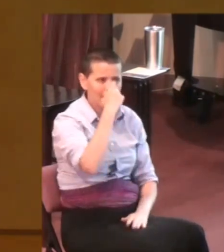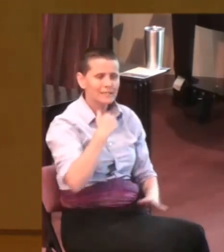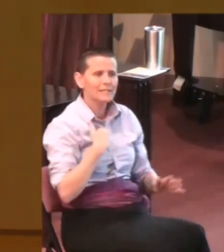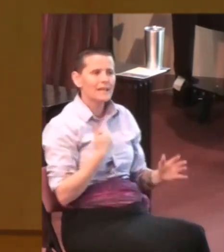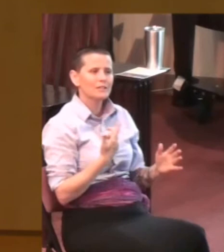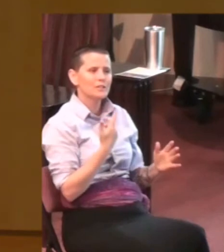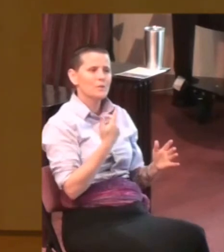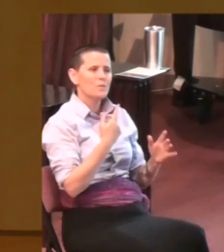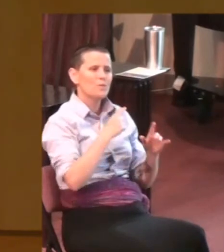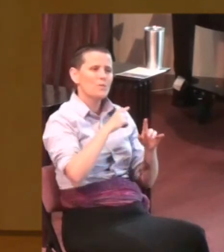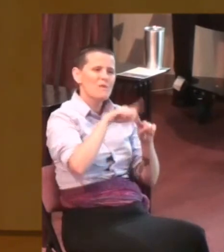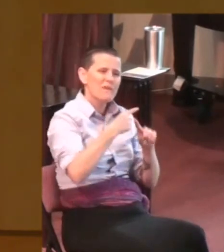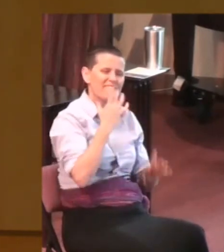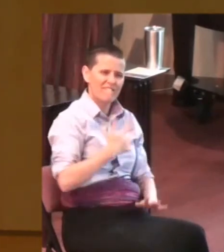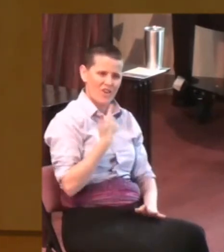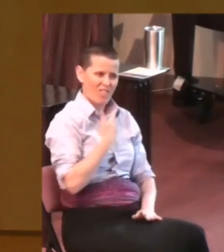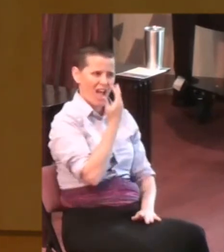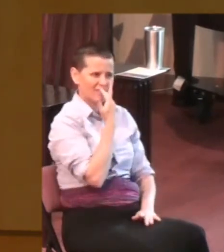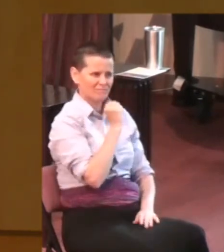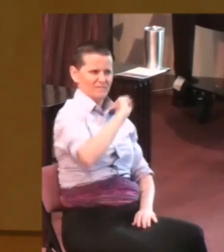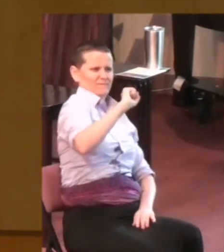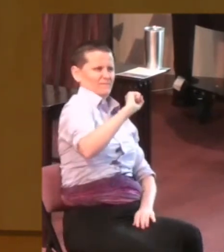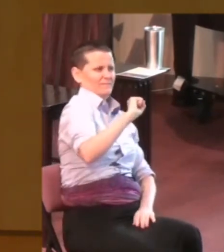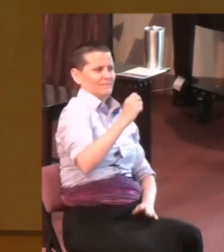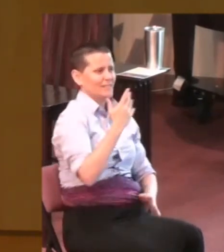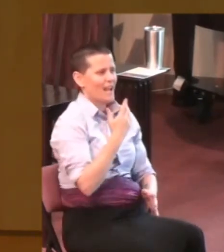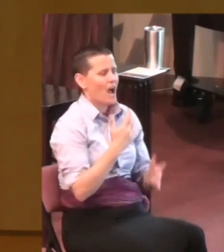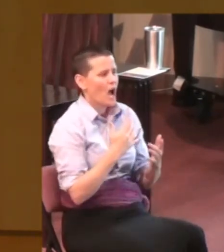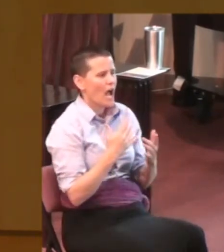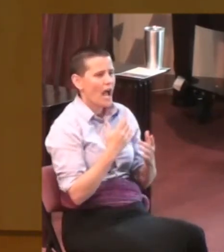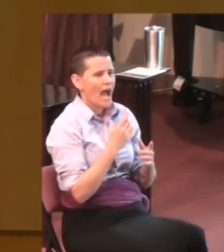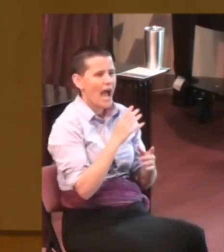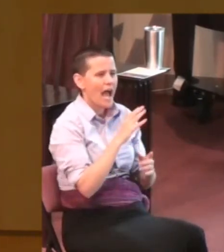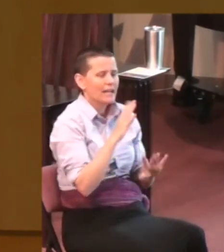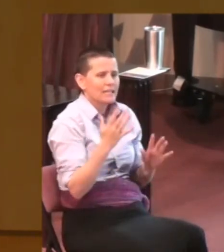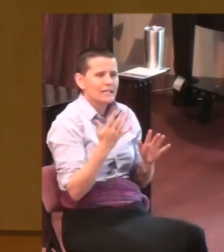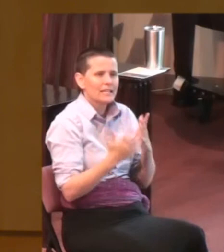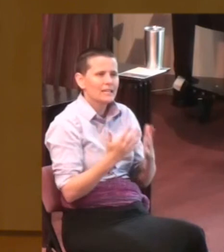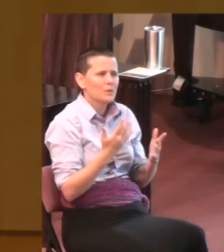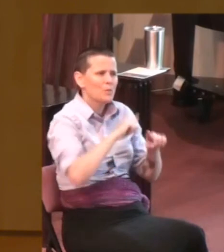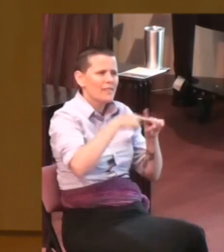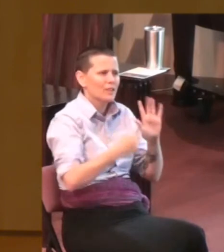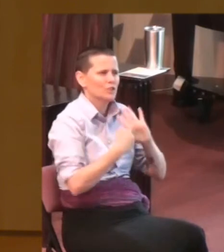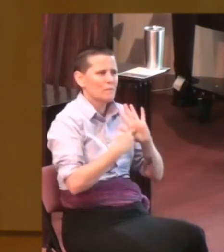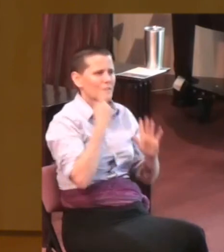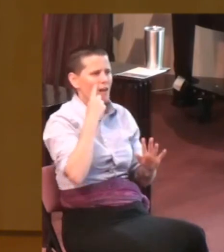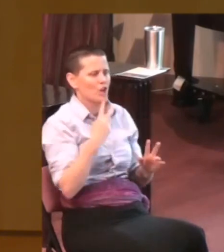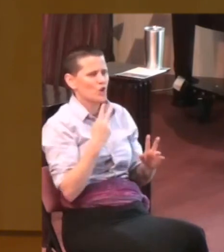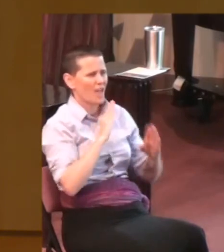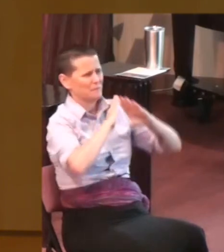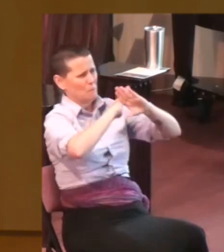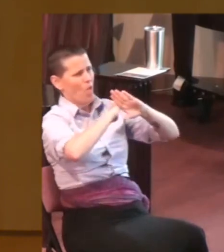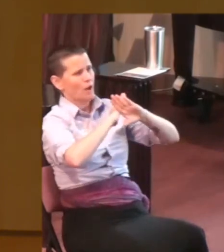especially when there's a tear in the eye, they want to confront you on a scotoma, a blind spot that you may have.